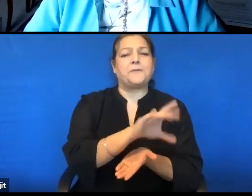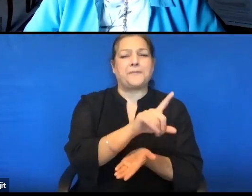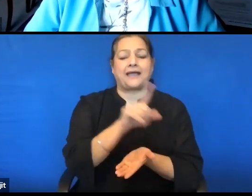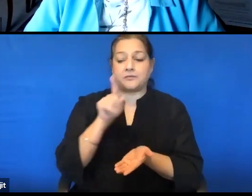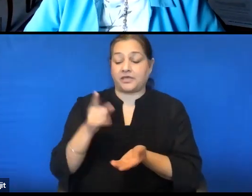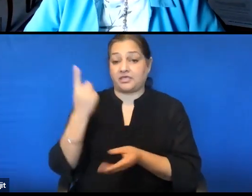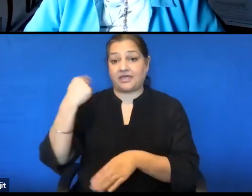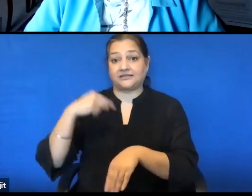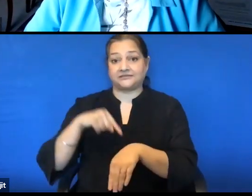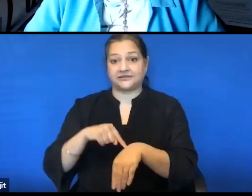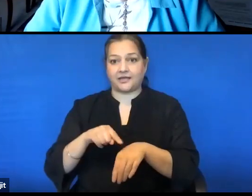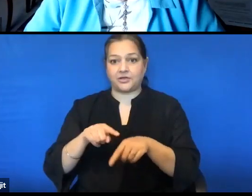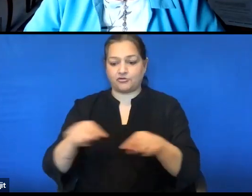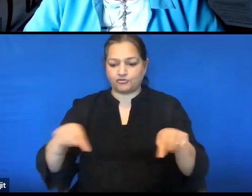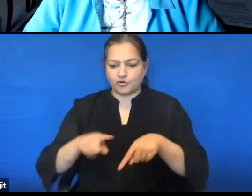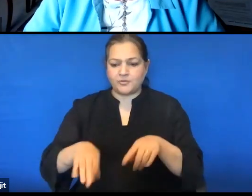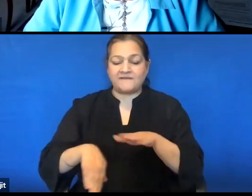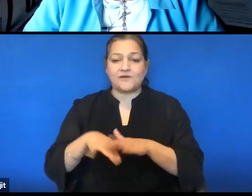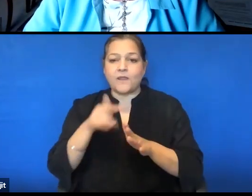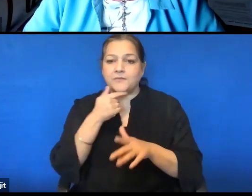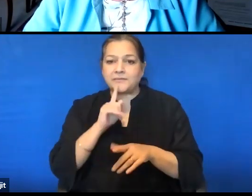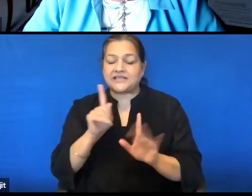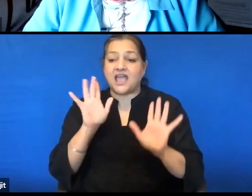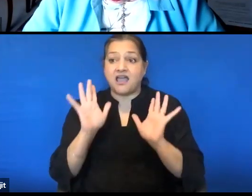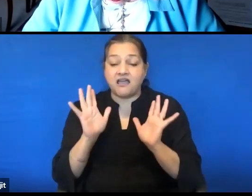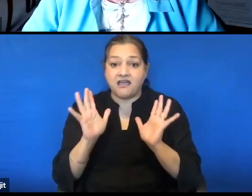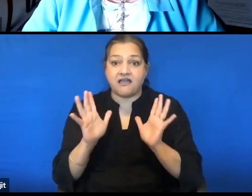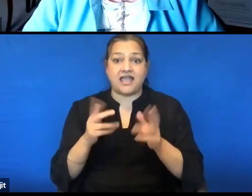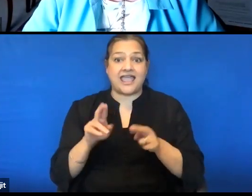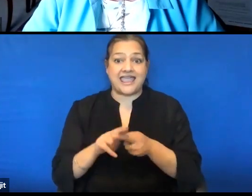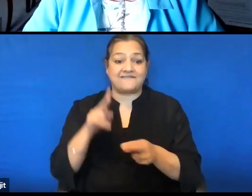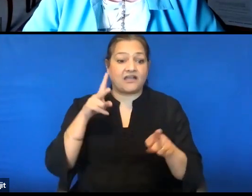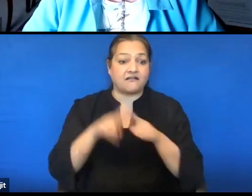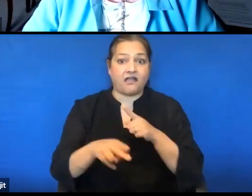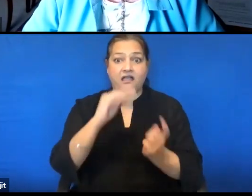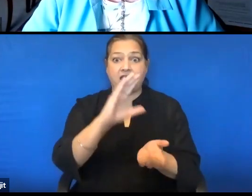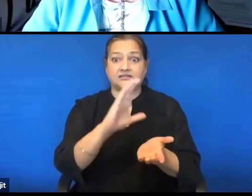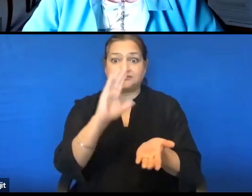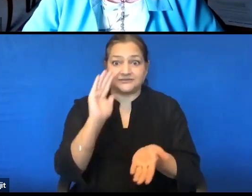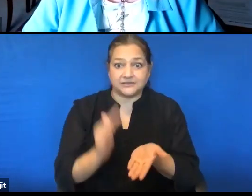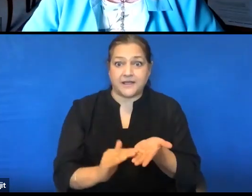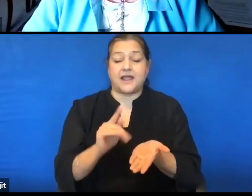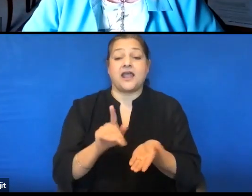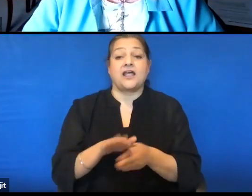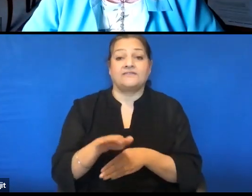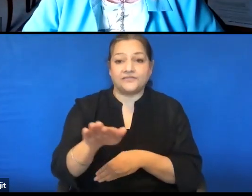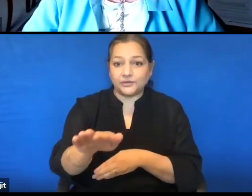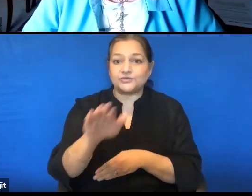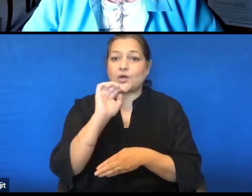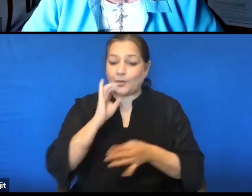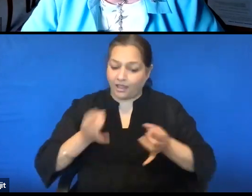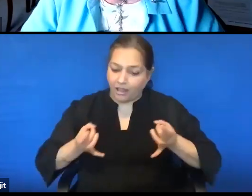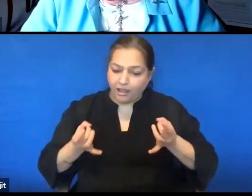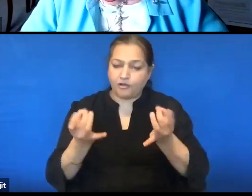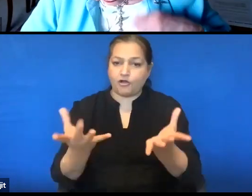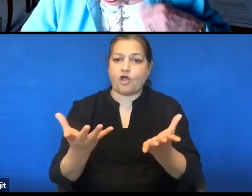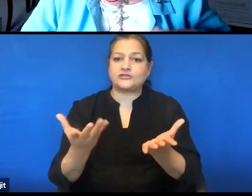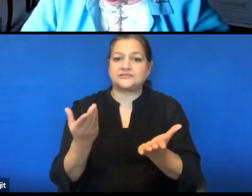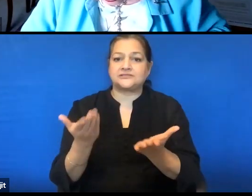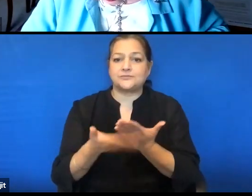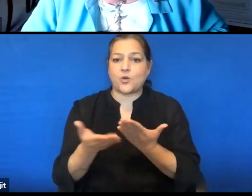about, this is going to cost us money in the long term if we take these services away. And there hasn't